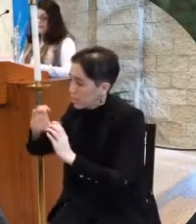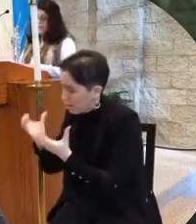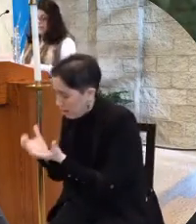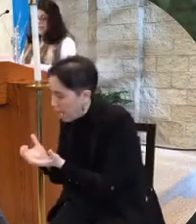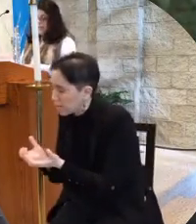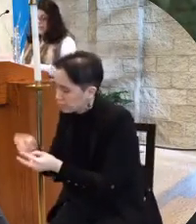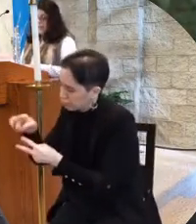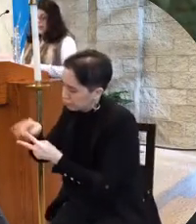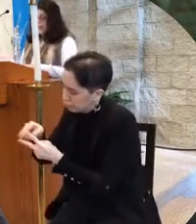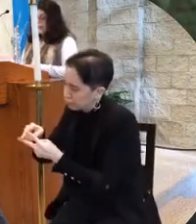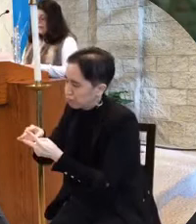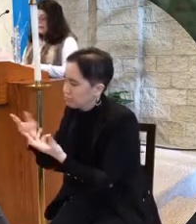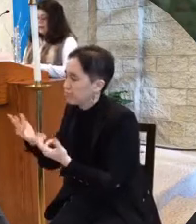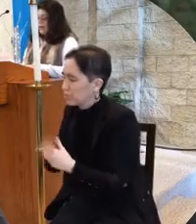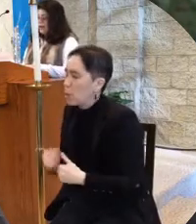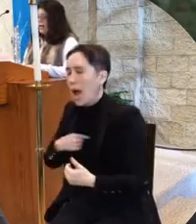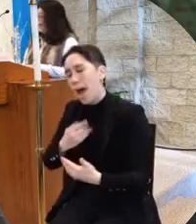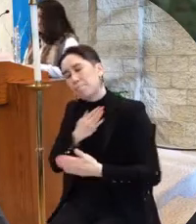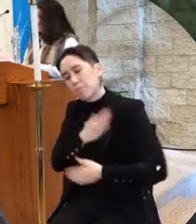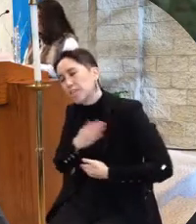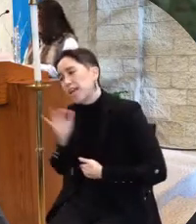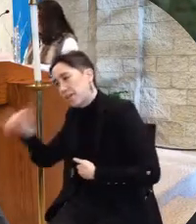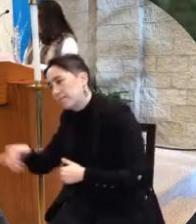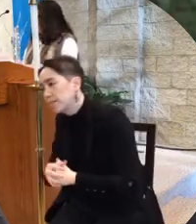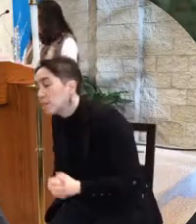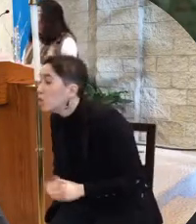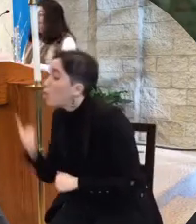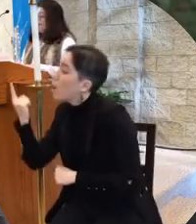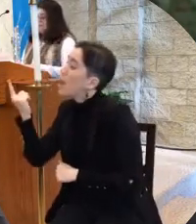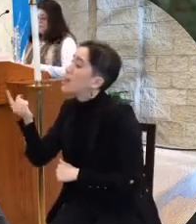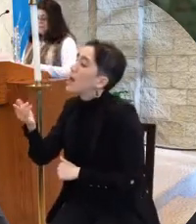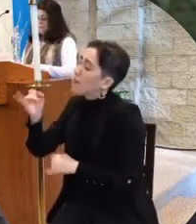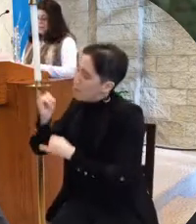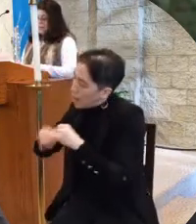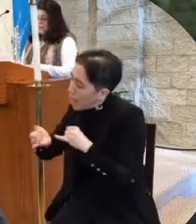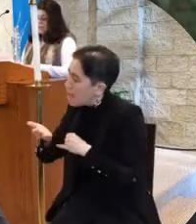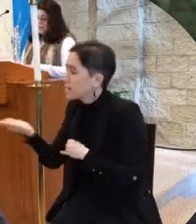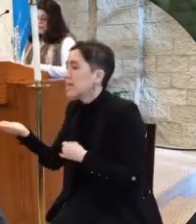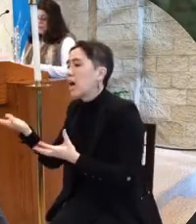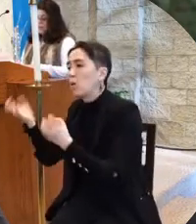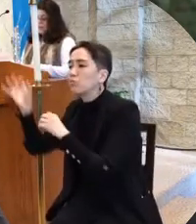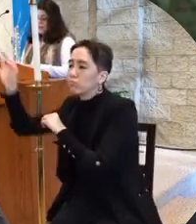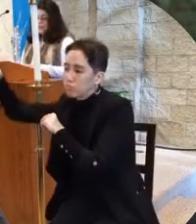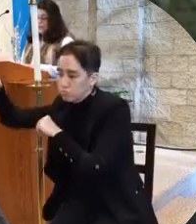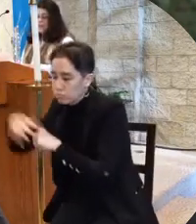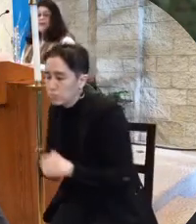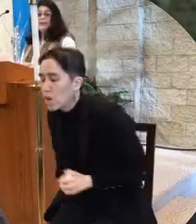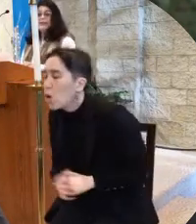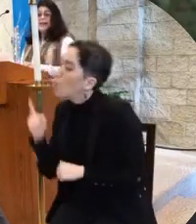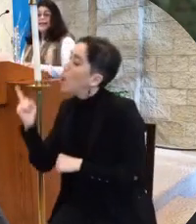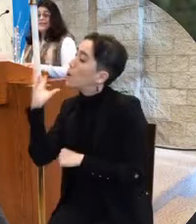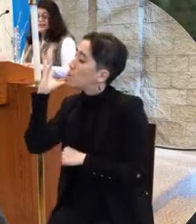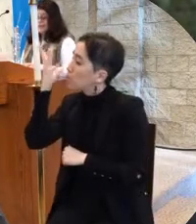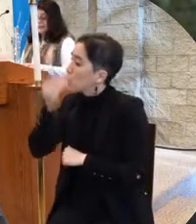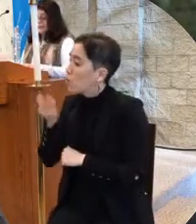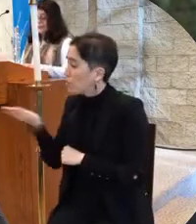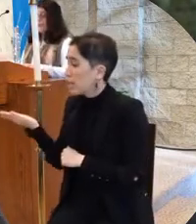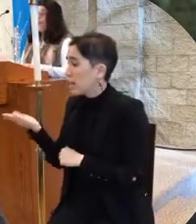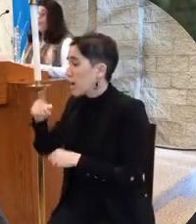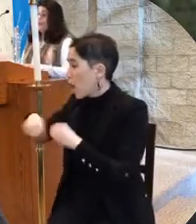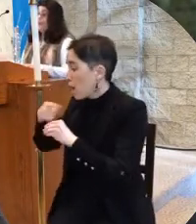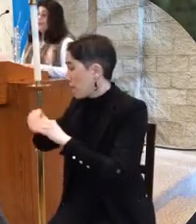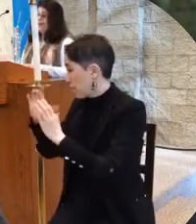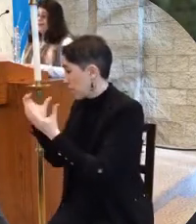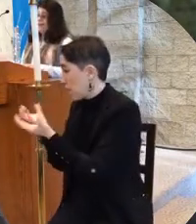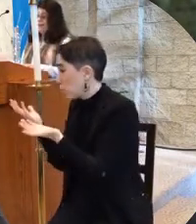it. One final thought I'd like to leave you all with. One of the most beautiful things about these classes are the